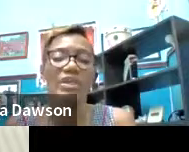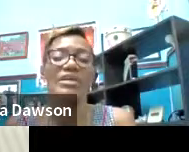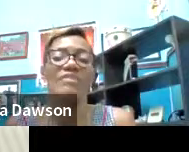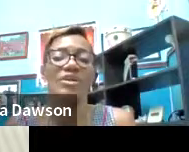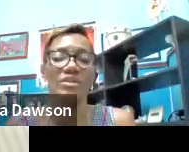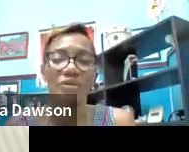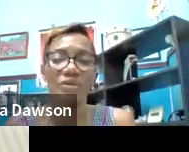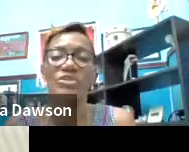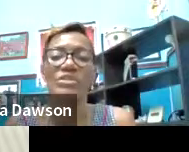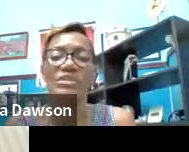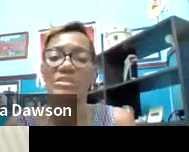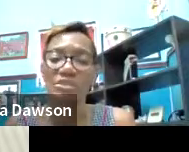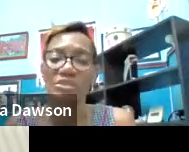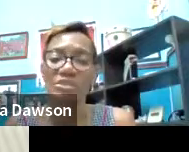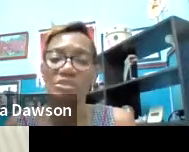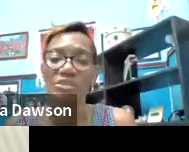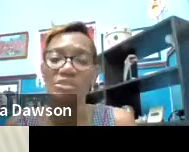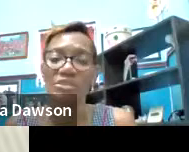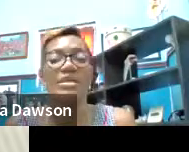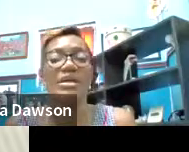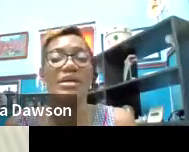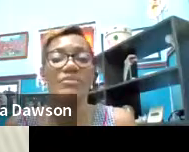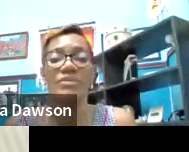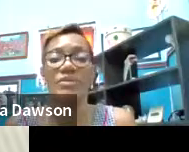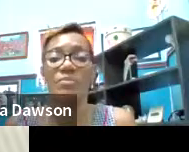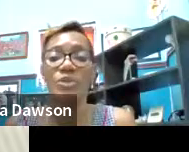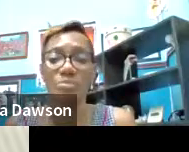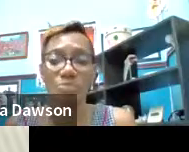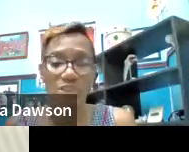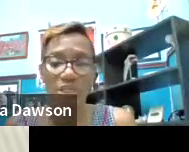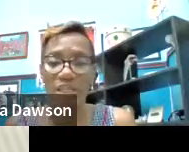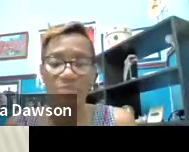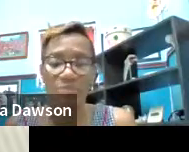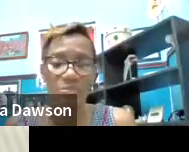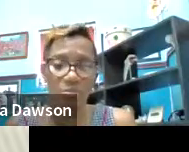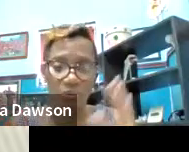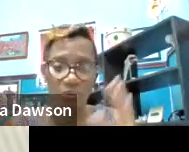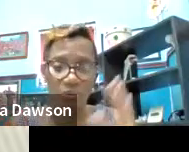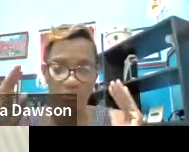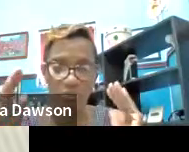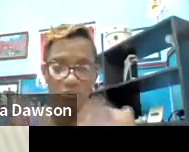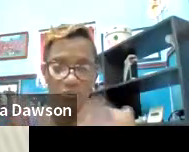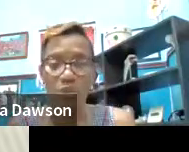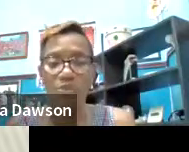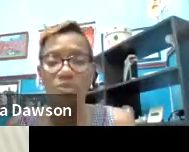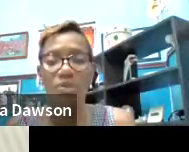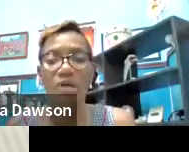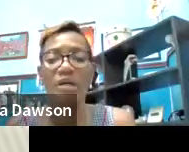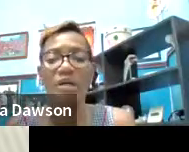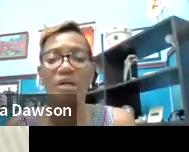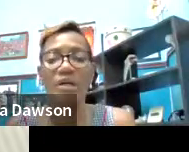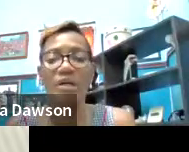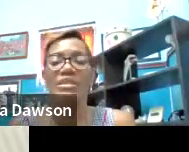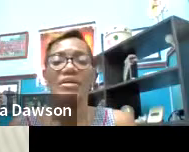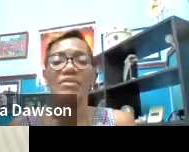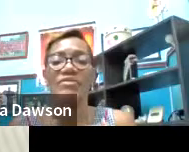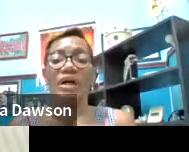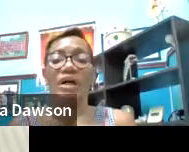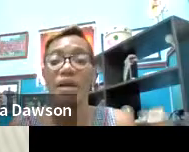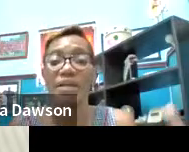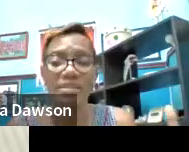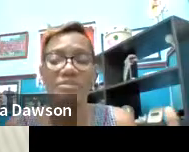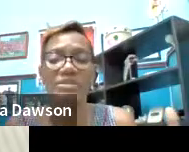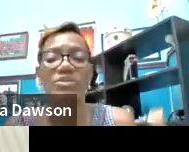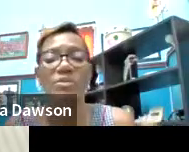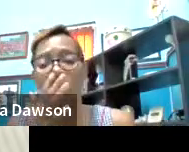you can have convulsion and seizure, you can have blood pressure collapse, the blood pressure can drop so hard, you can have,